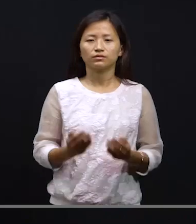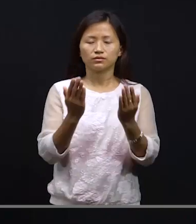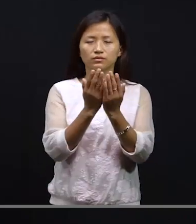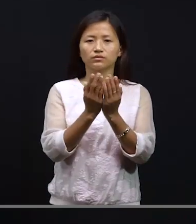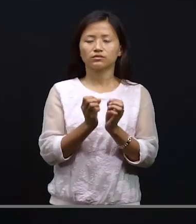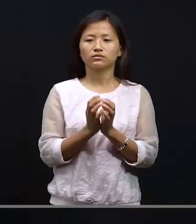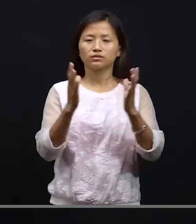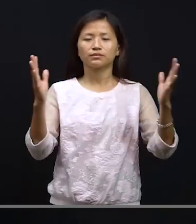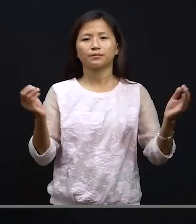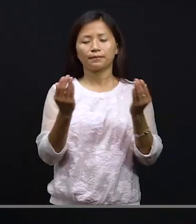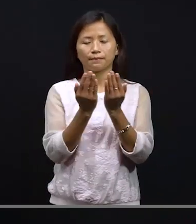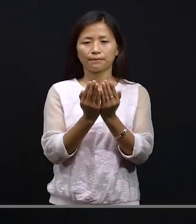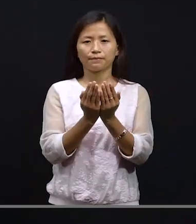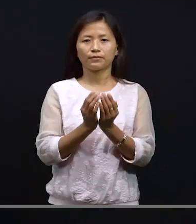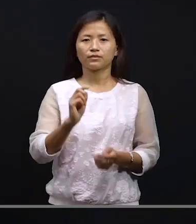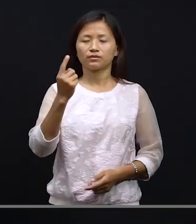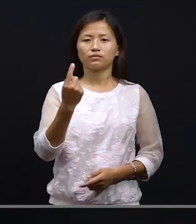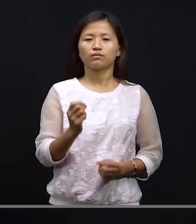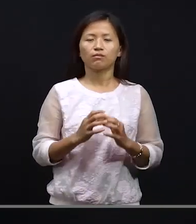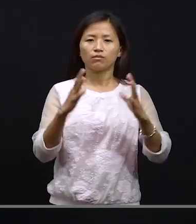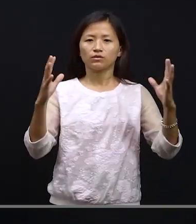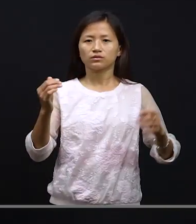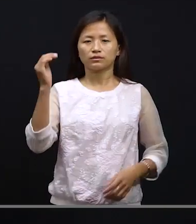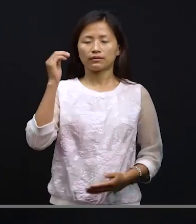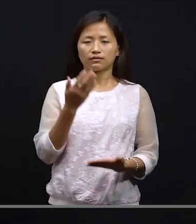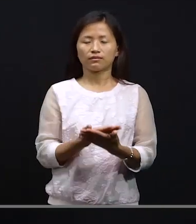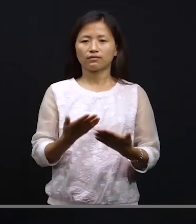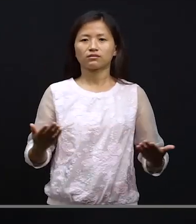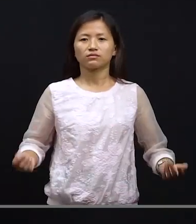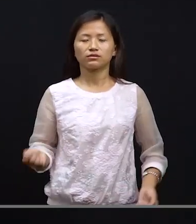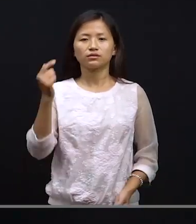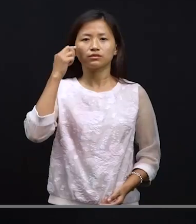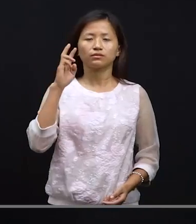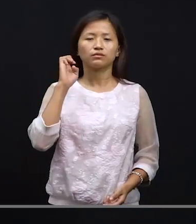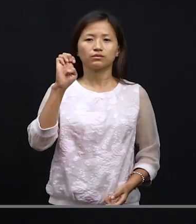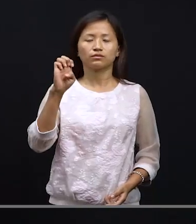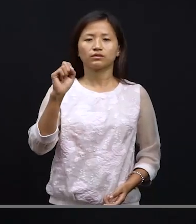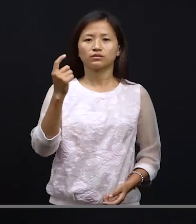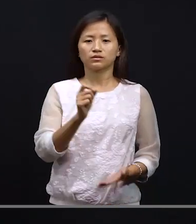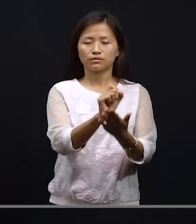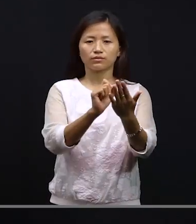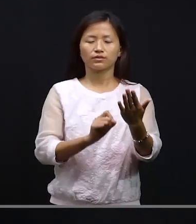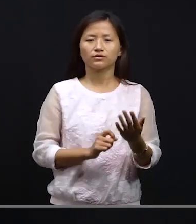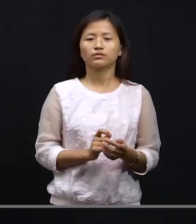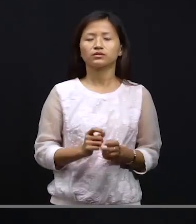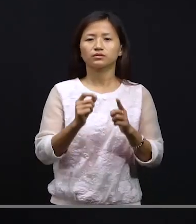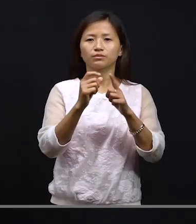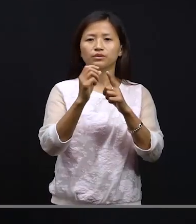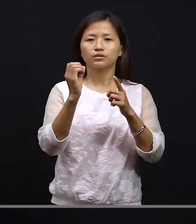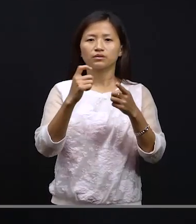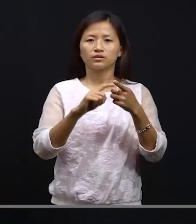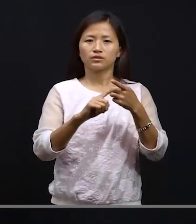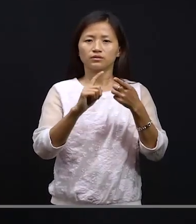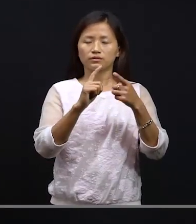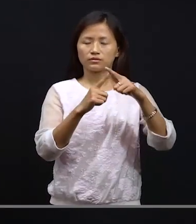so many books. But one more thing that we have to know is, he was not just a writer, he was not just a poet, but he